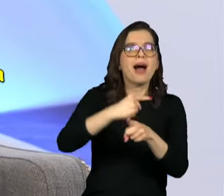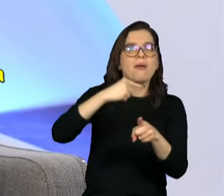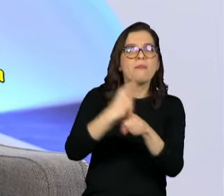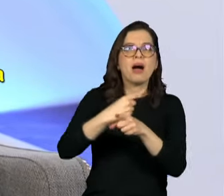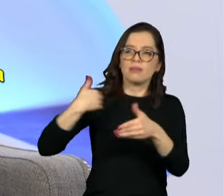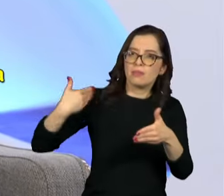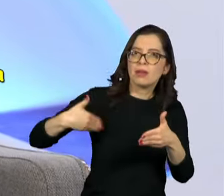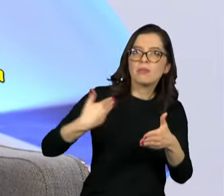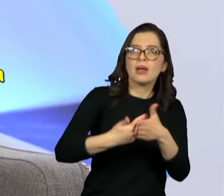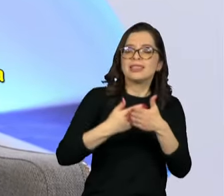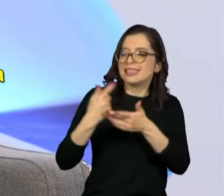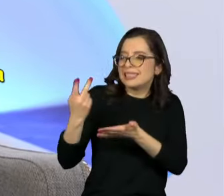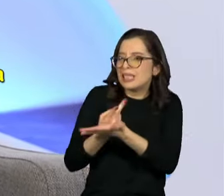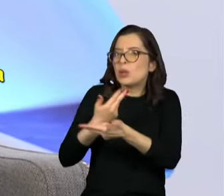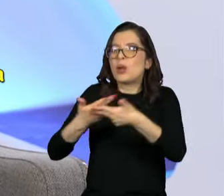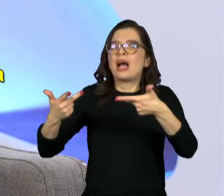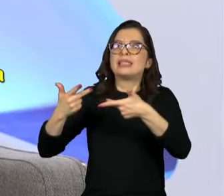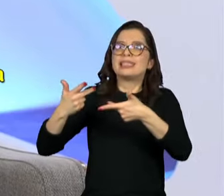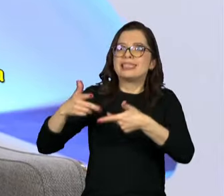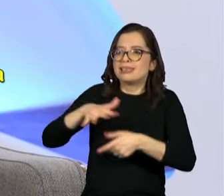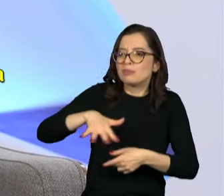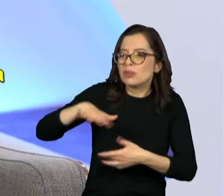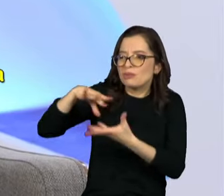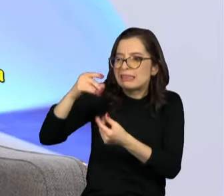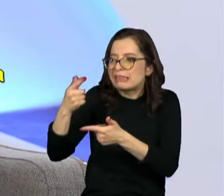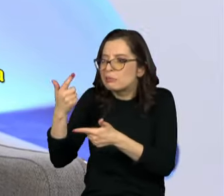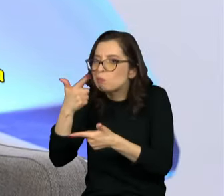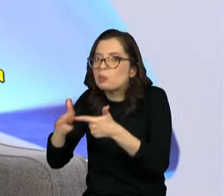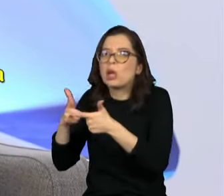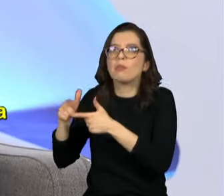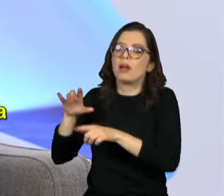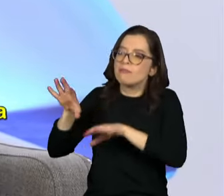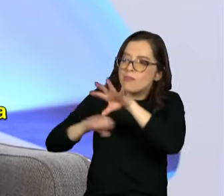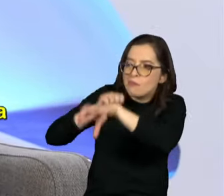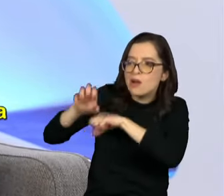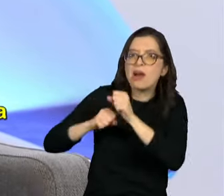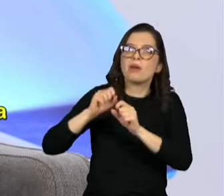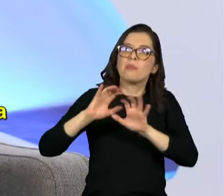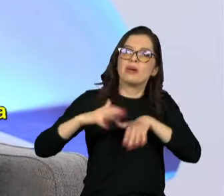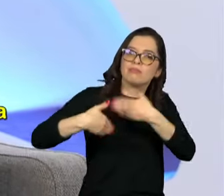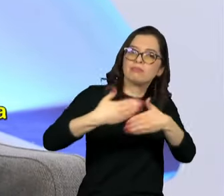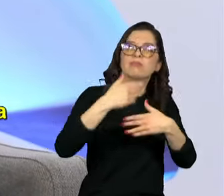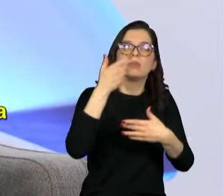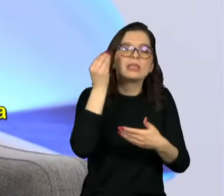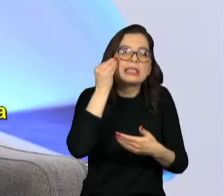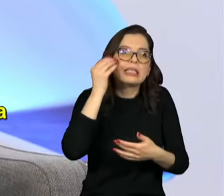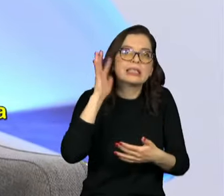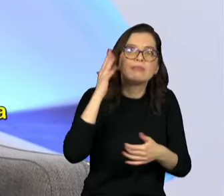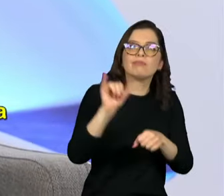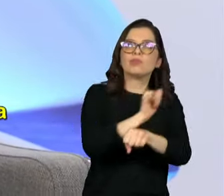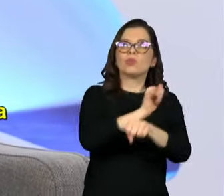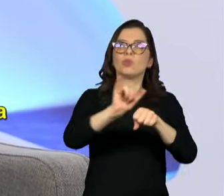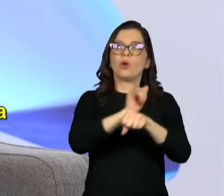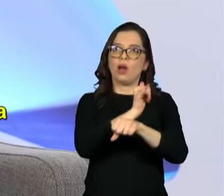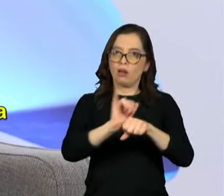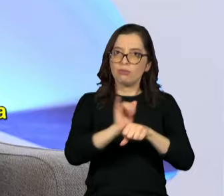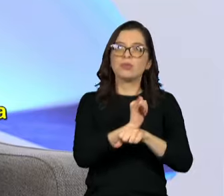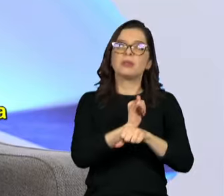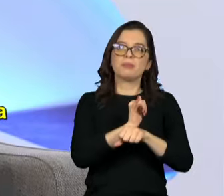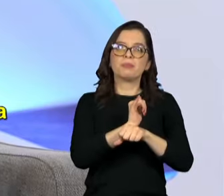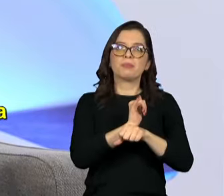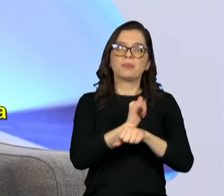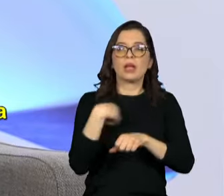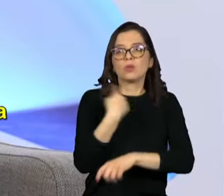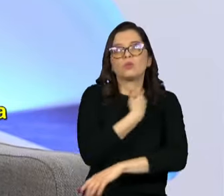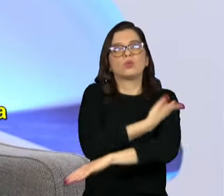the lost art of democratic public discourse, because we've become accustomed to a